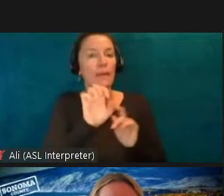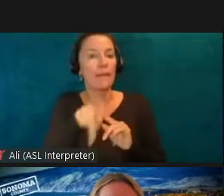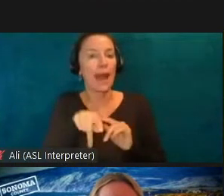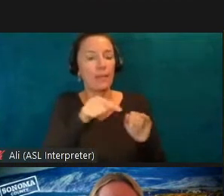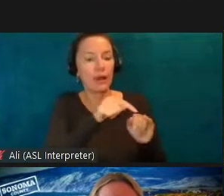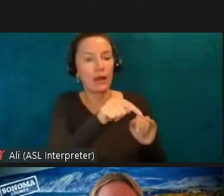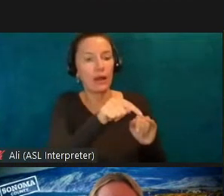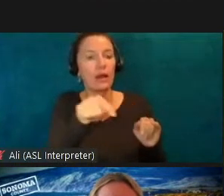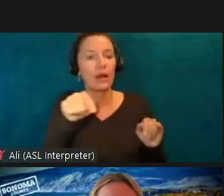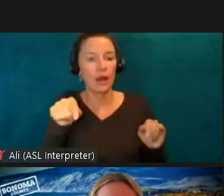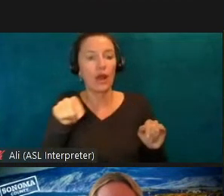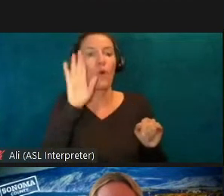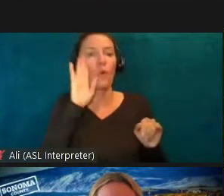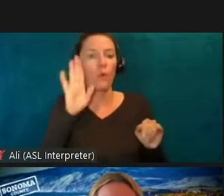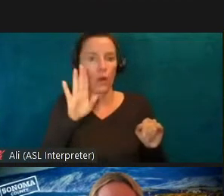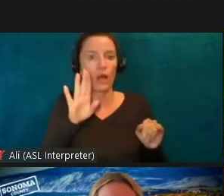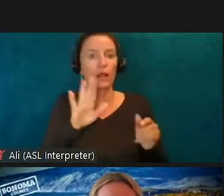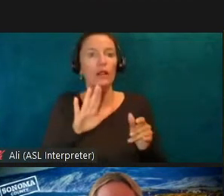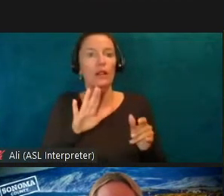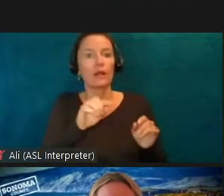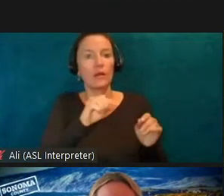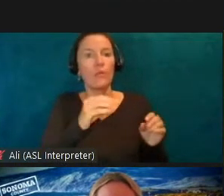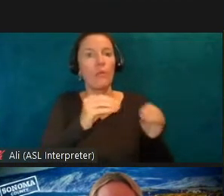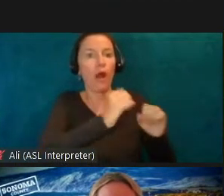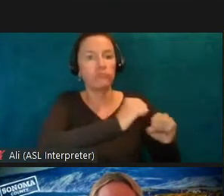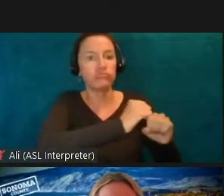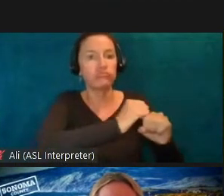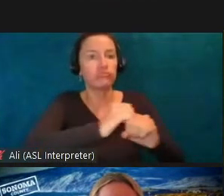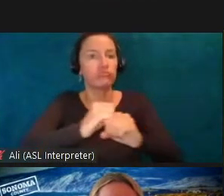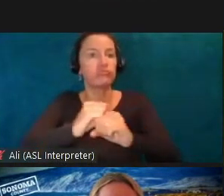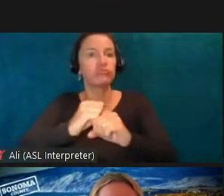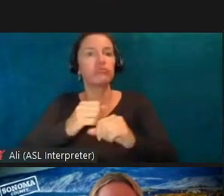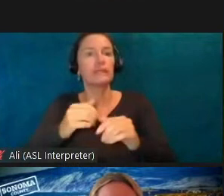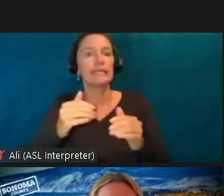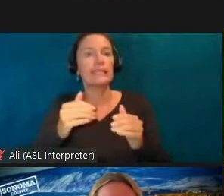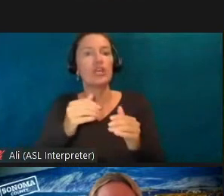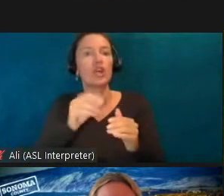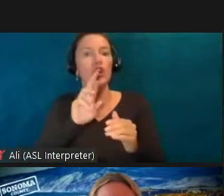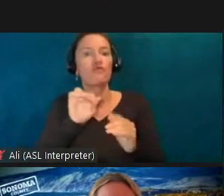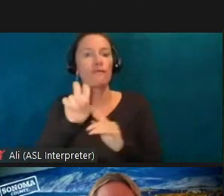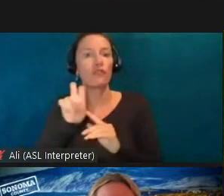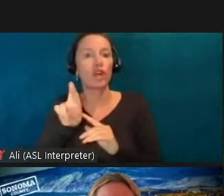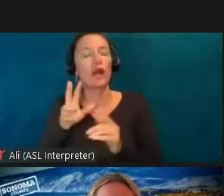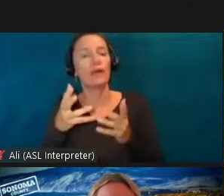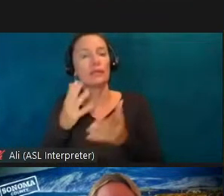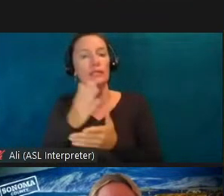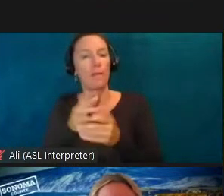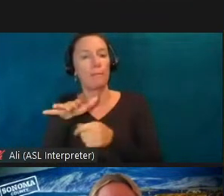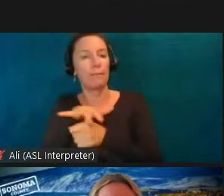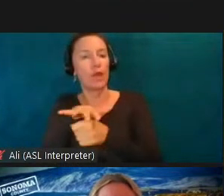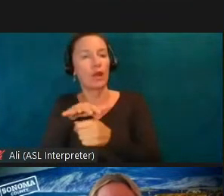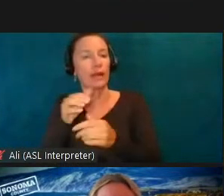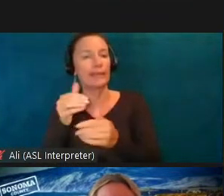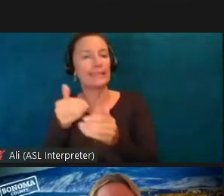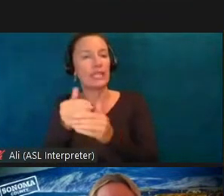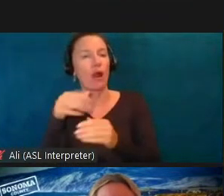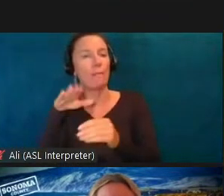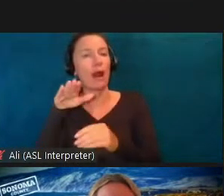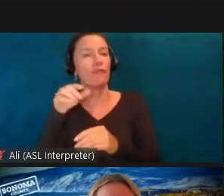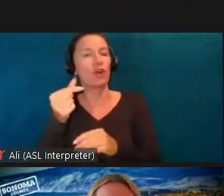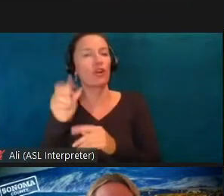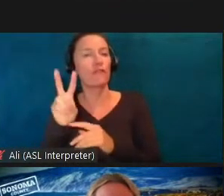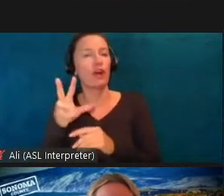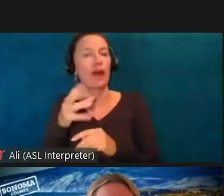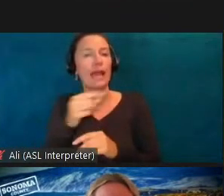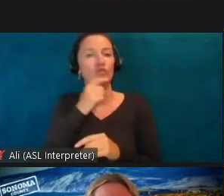lake back into the river. And there may be actually portions, above Guerneville and here in the Dry Creek